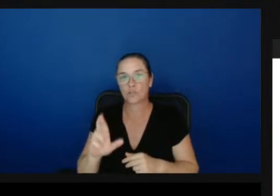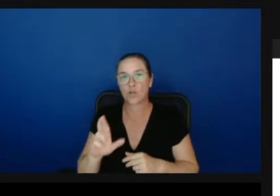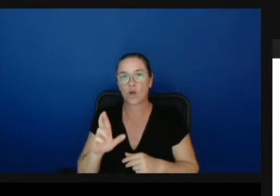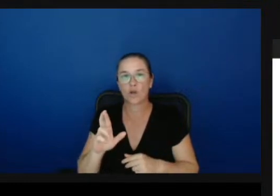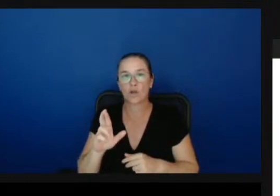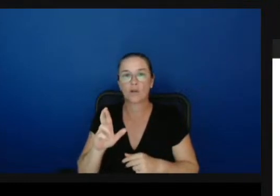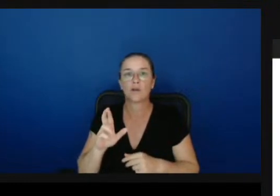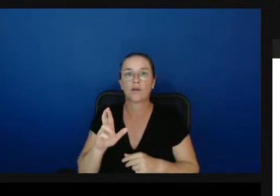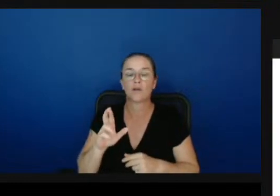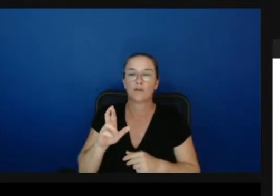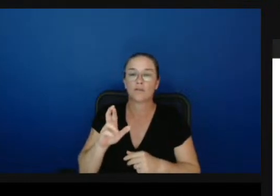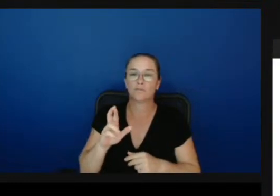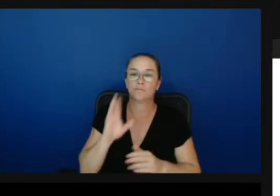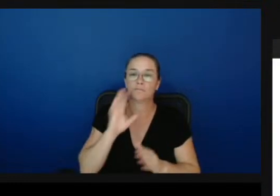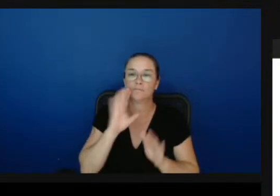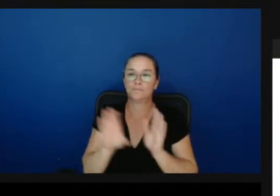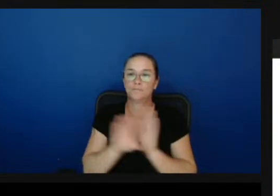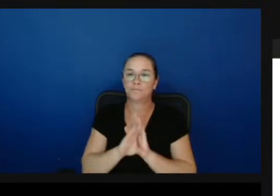These are automatic